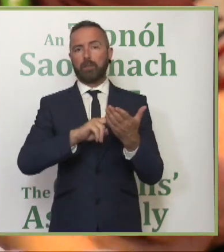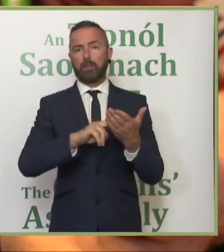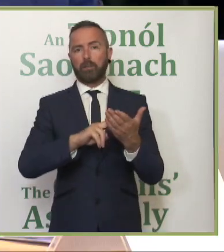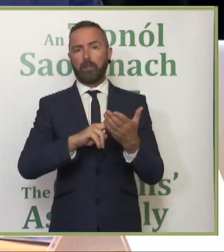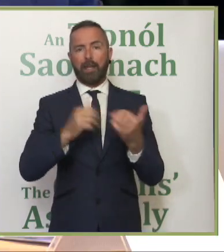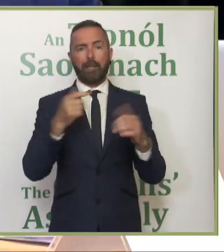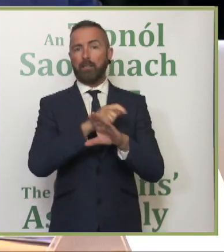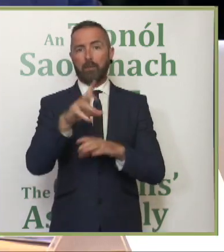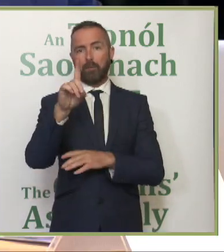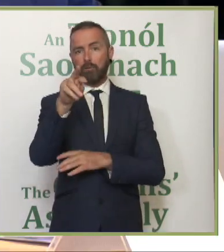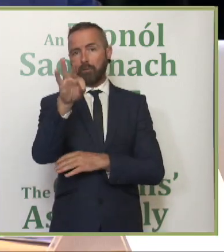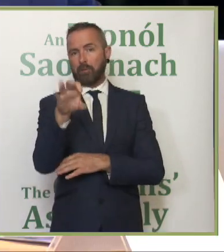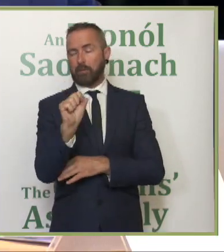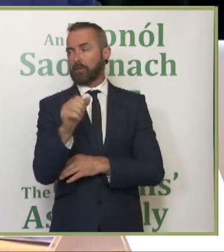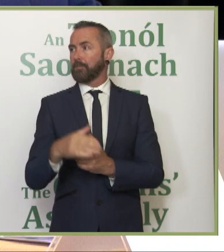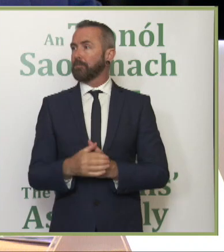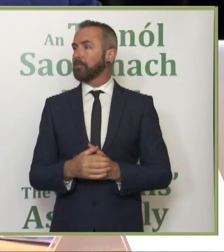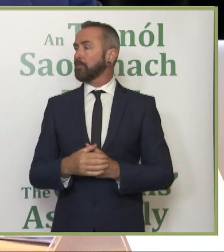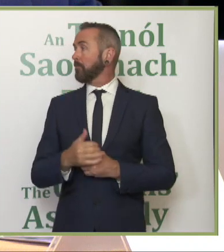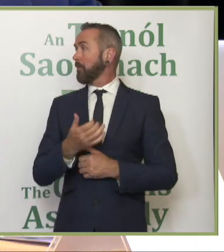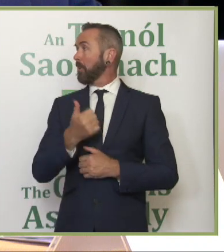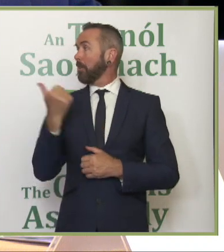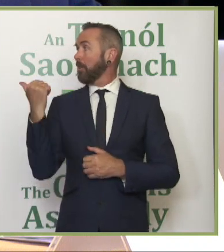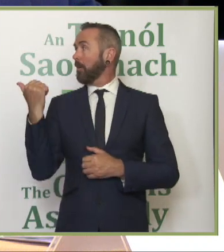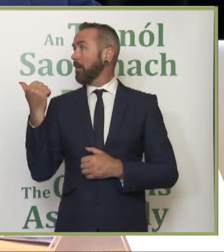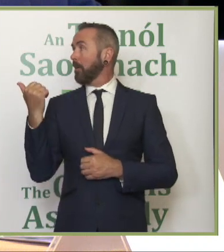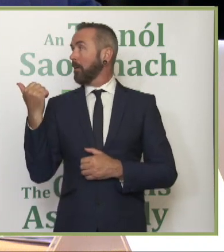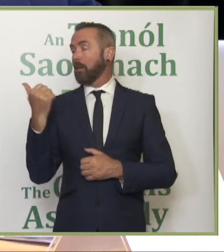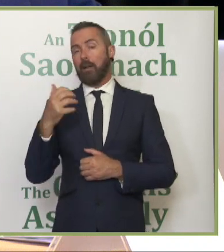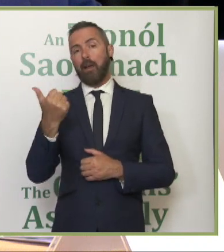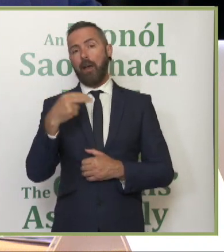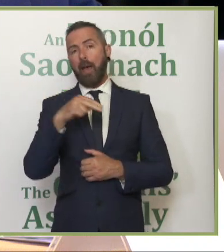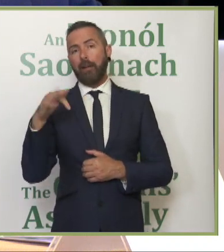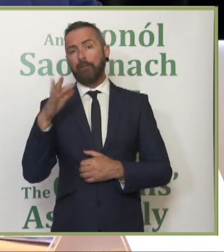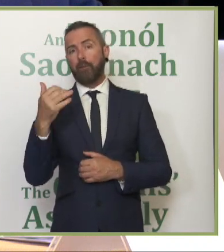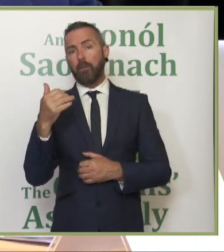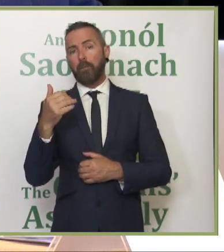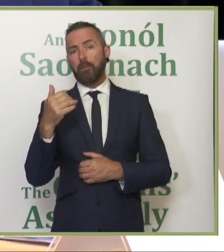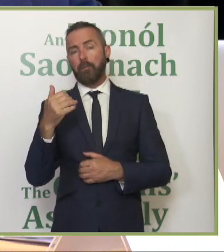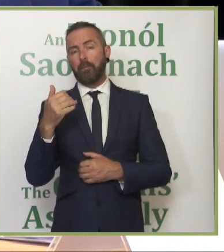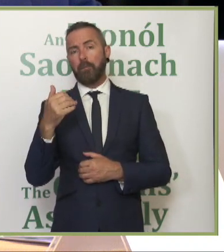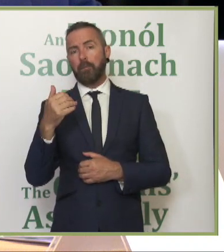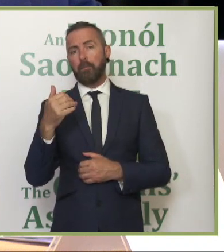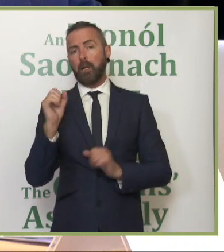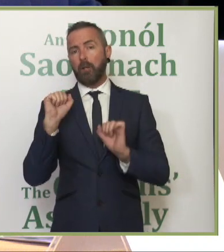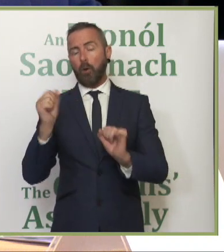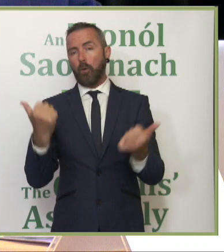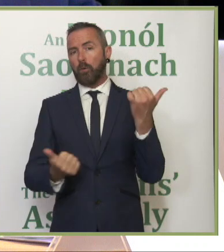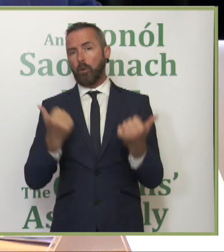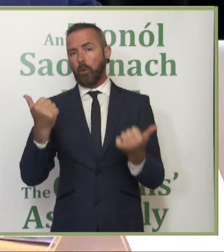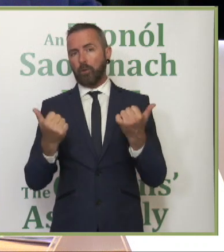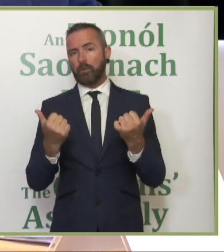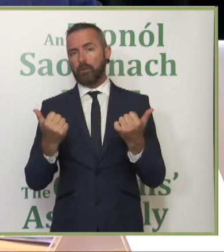again. Anne, if you don't mind me just coming to you again, from your experience in the drug court and courts in general, how do you,